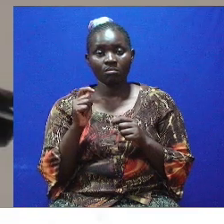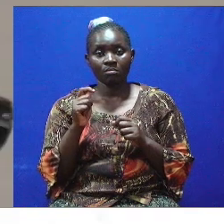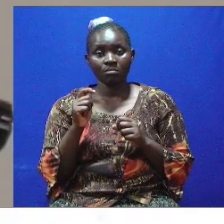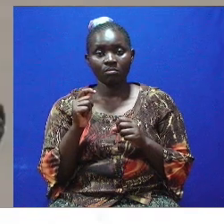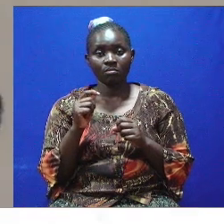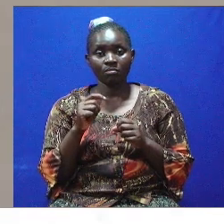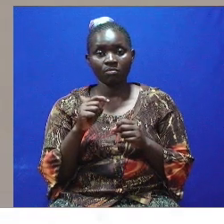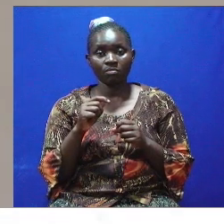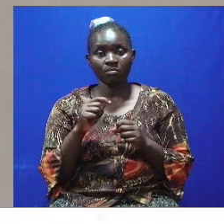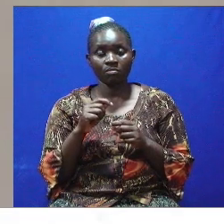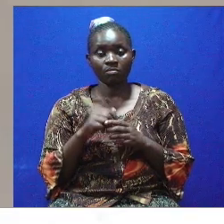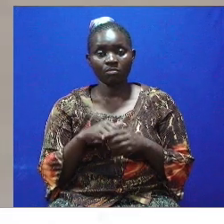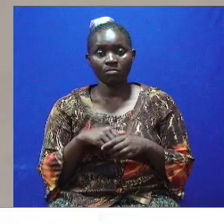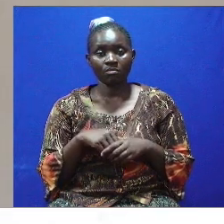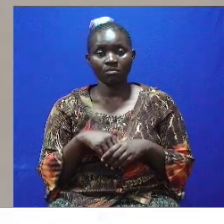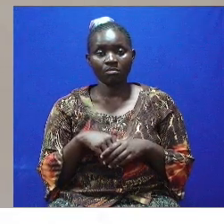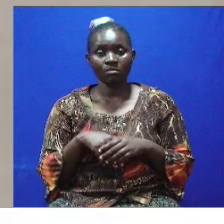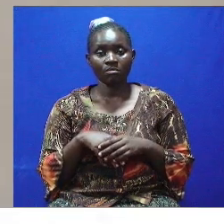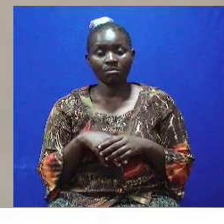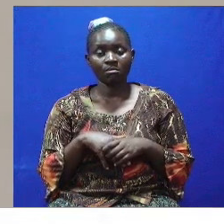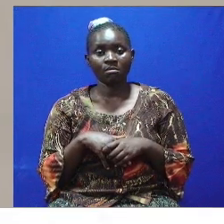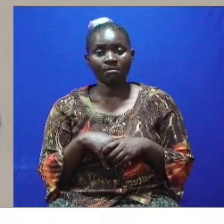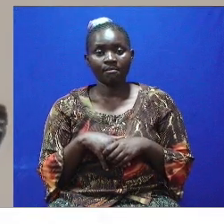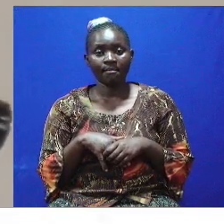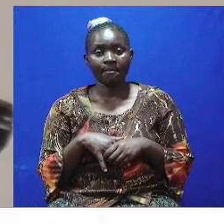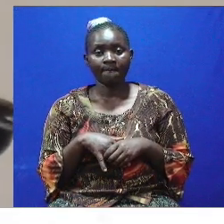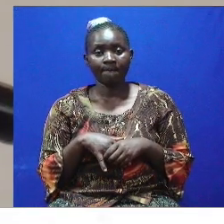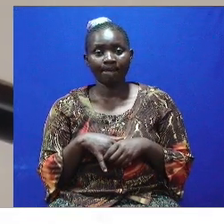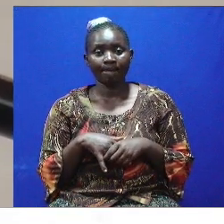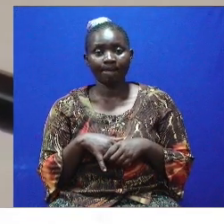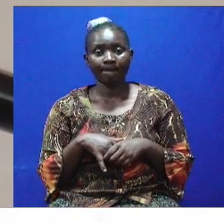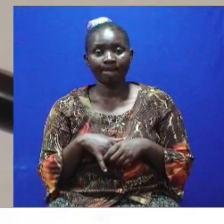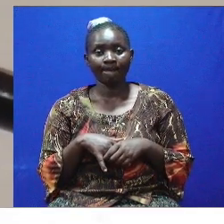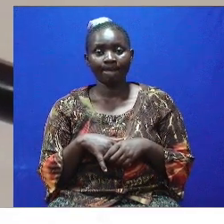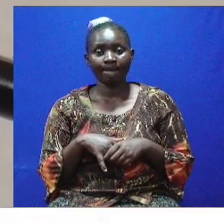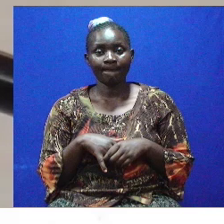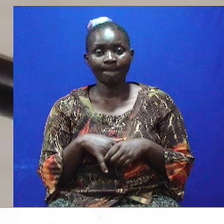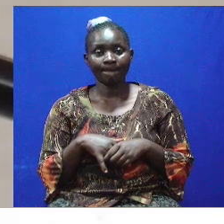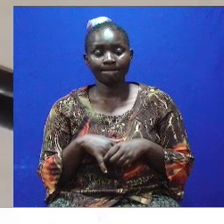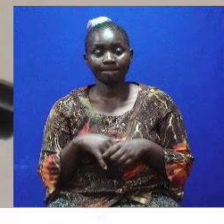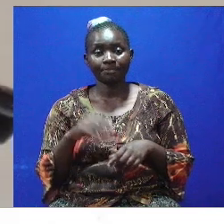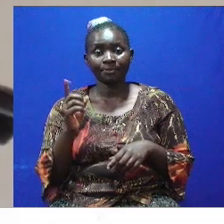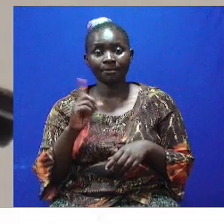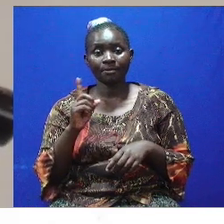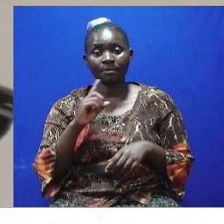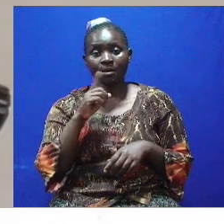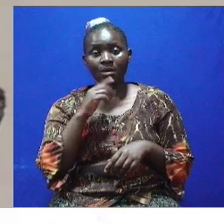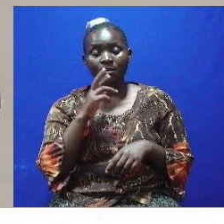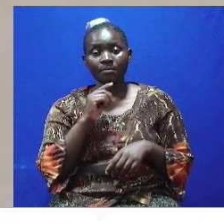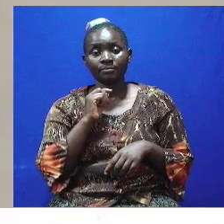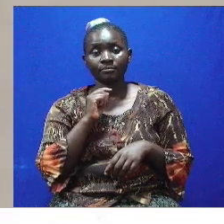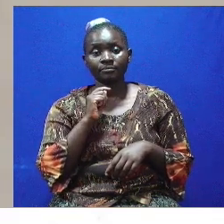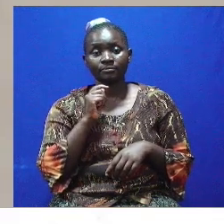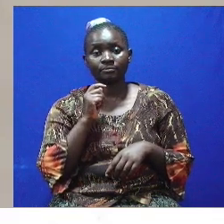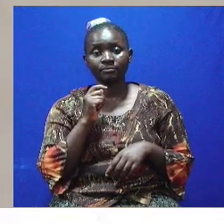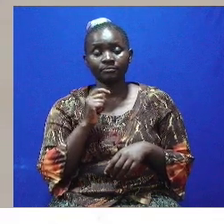can understand how to handle children with disabilities, especially those with special needs.